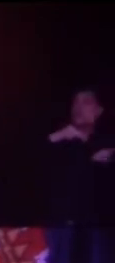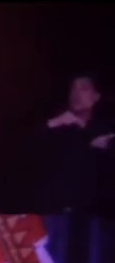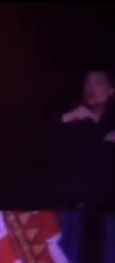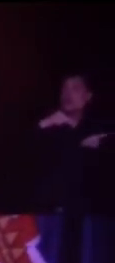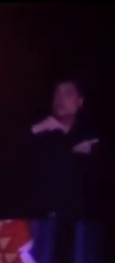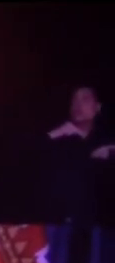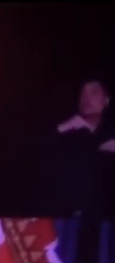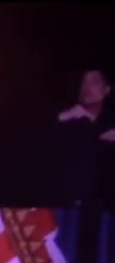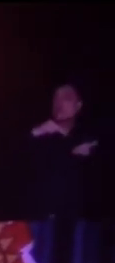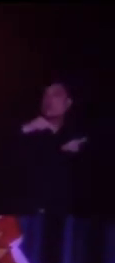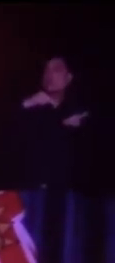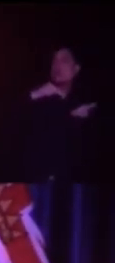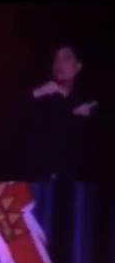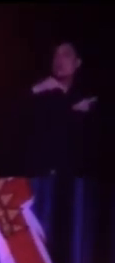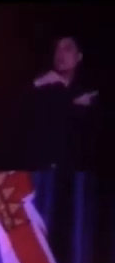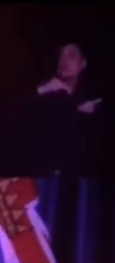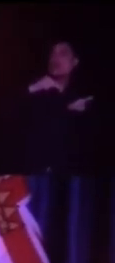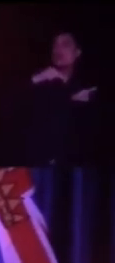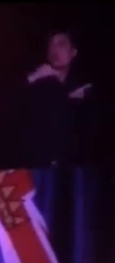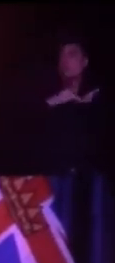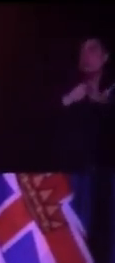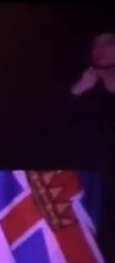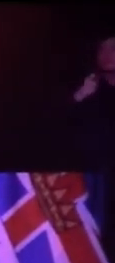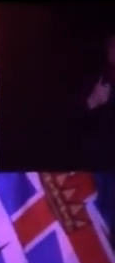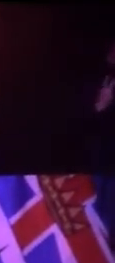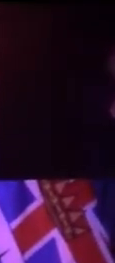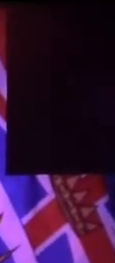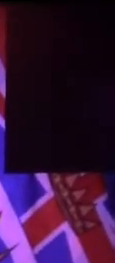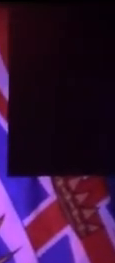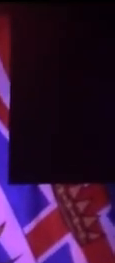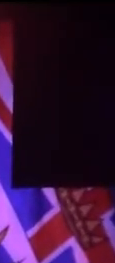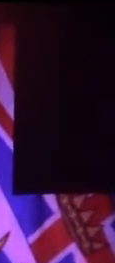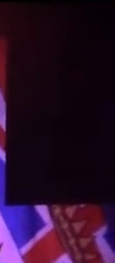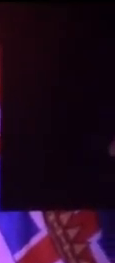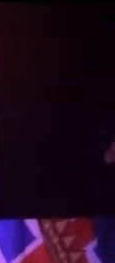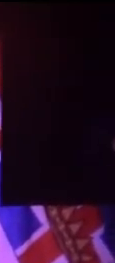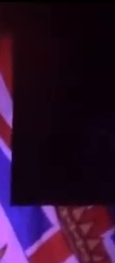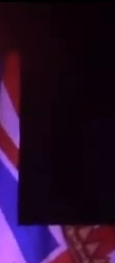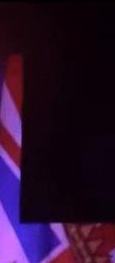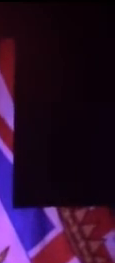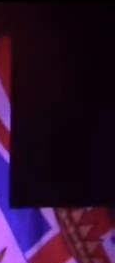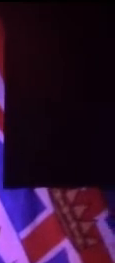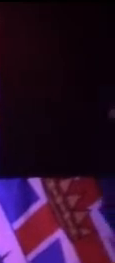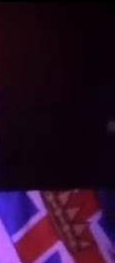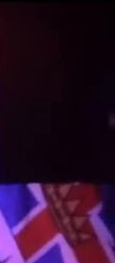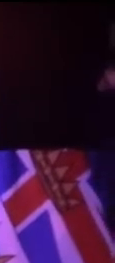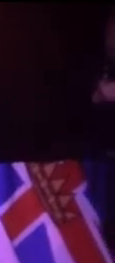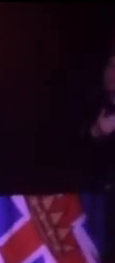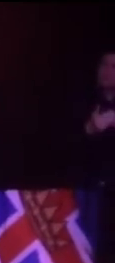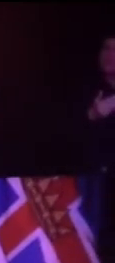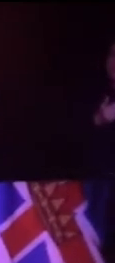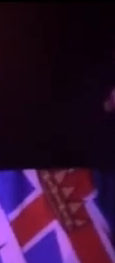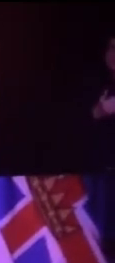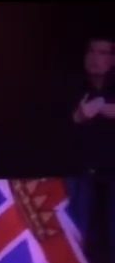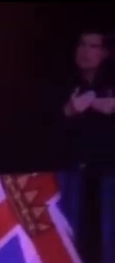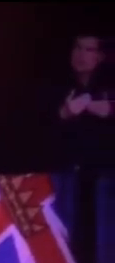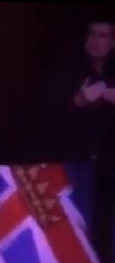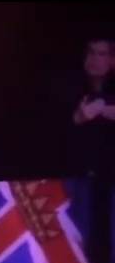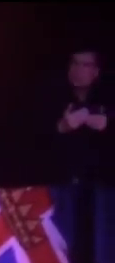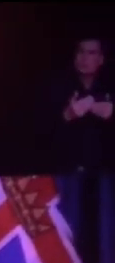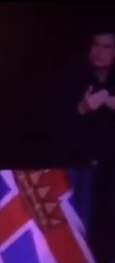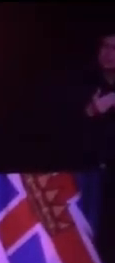is Canada. And the results today are far superior. The results today. No, the